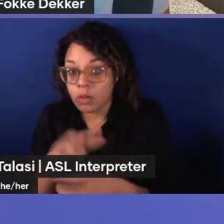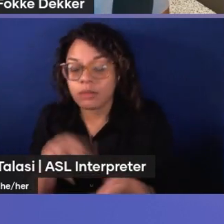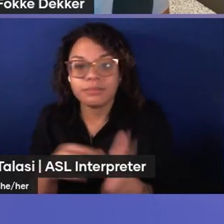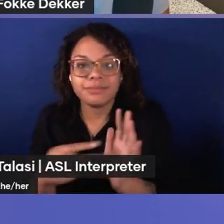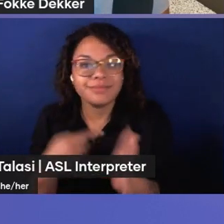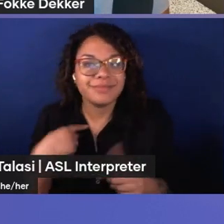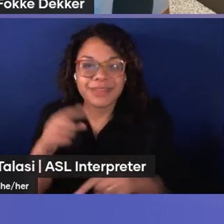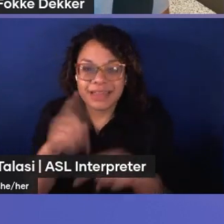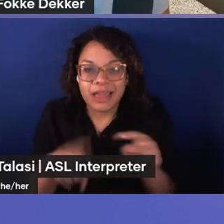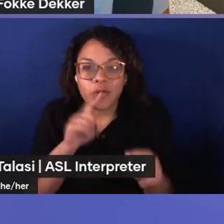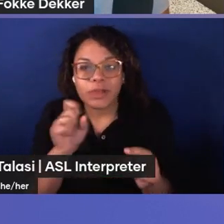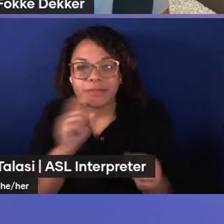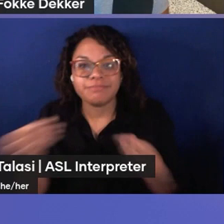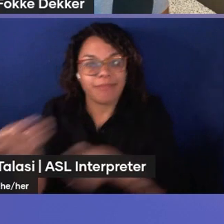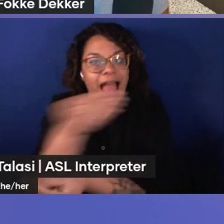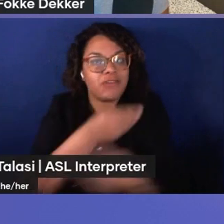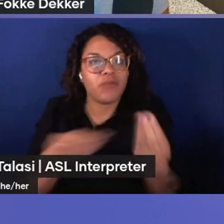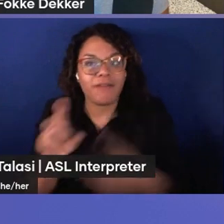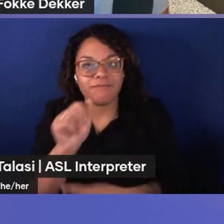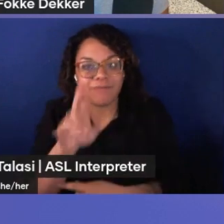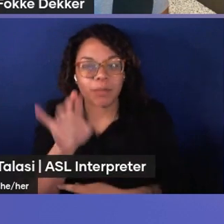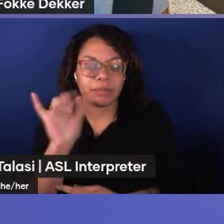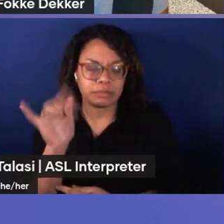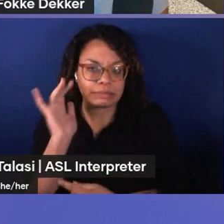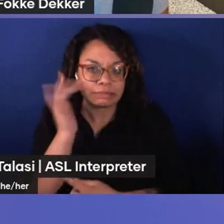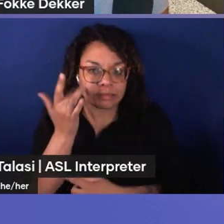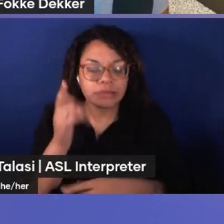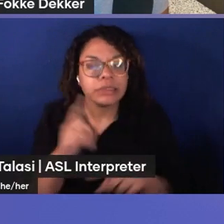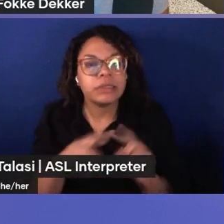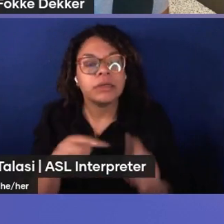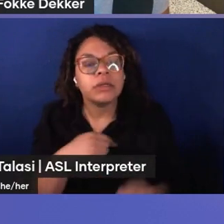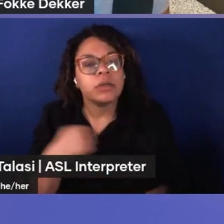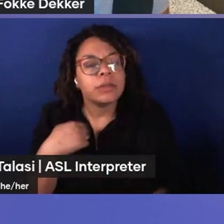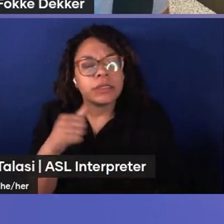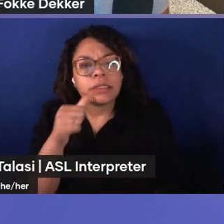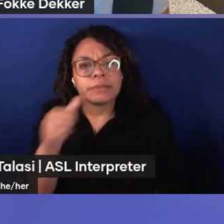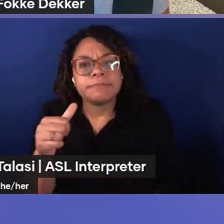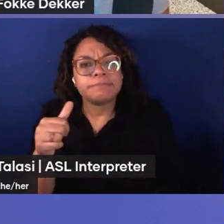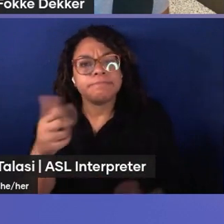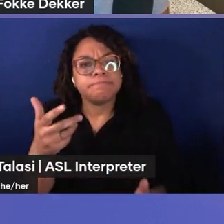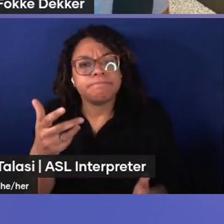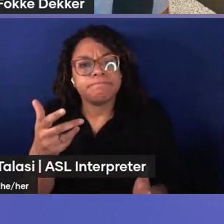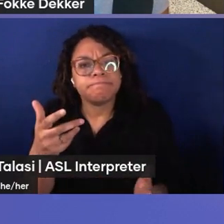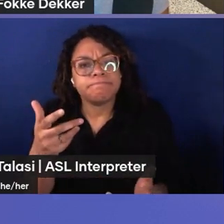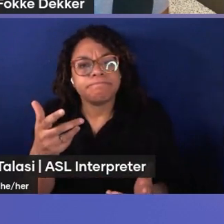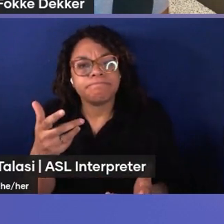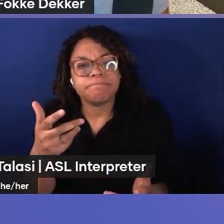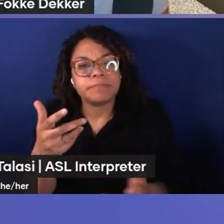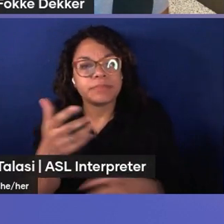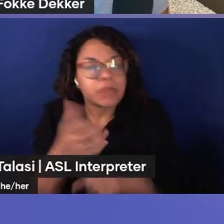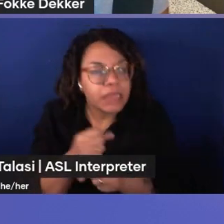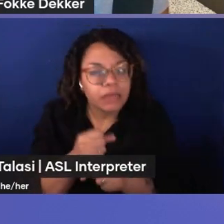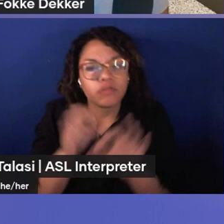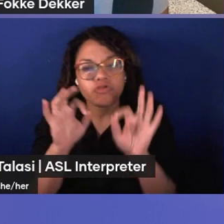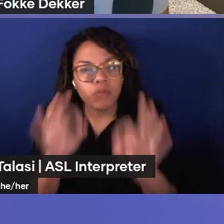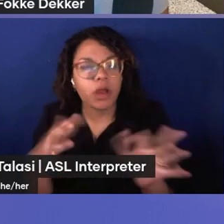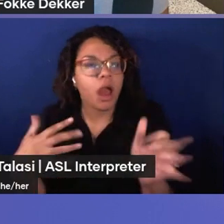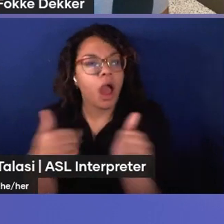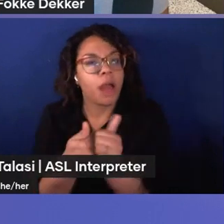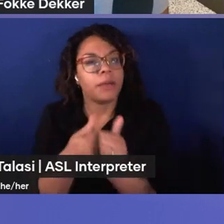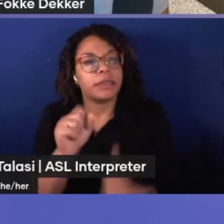pass around variables, which is a bit annoying. So we don't actually get too good of an update status on these